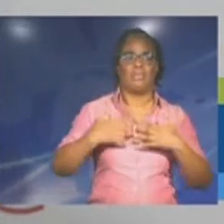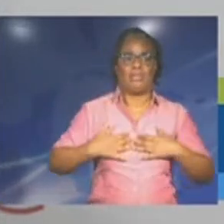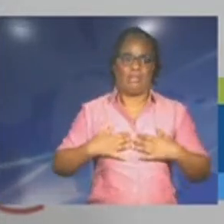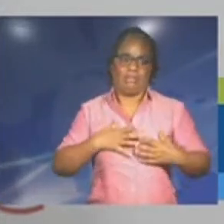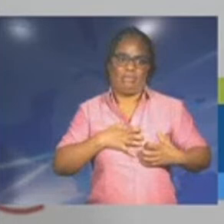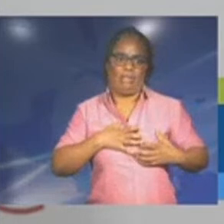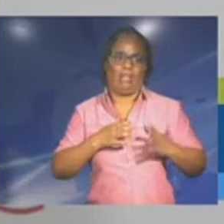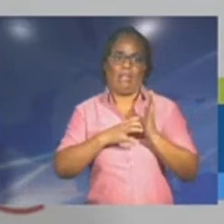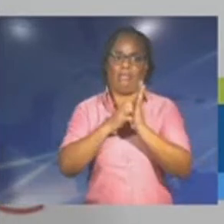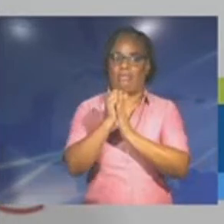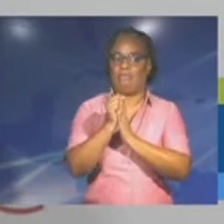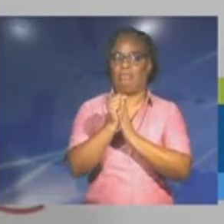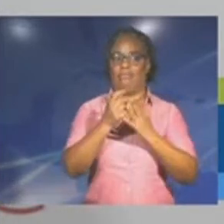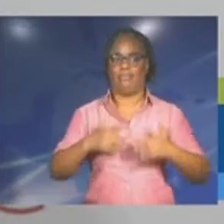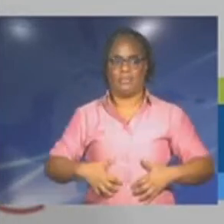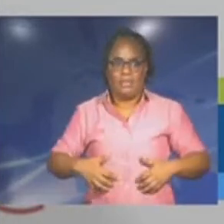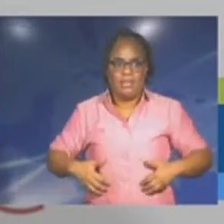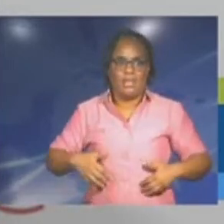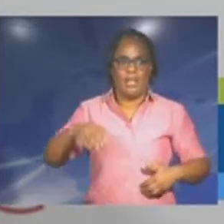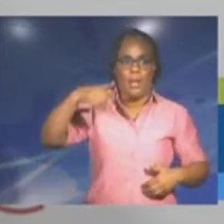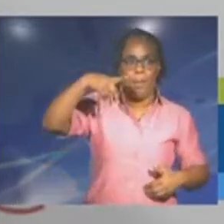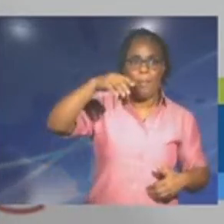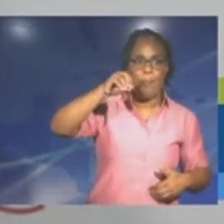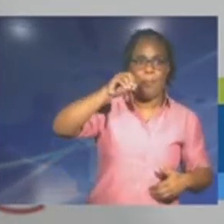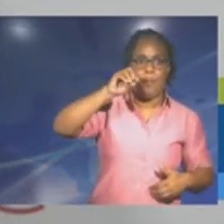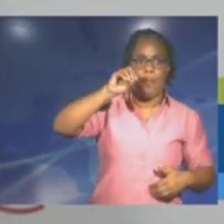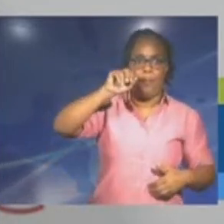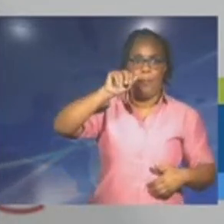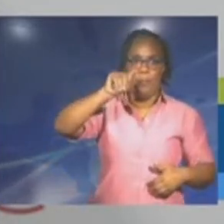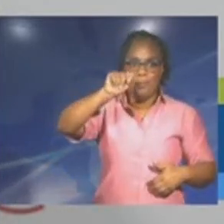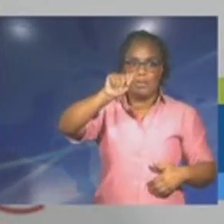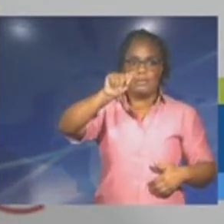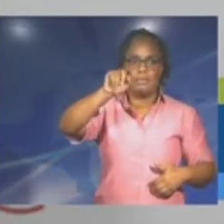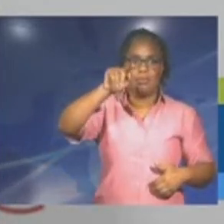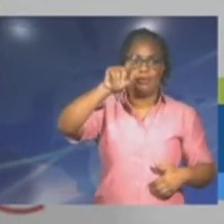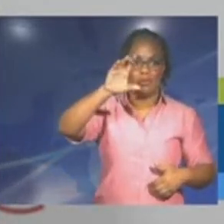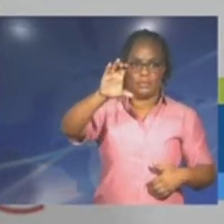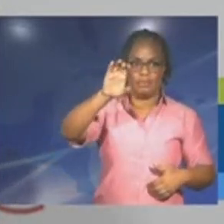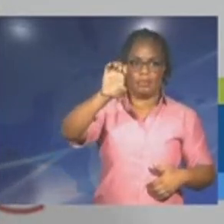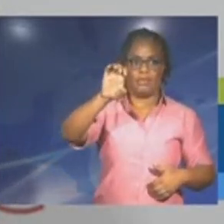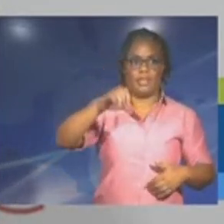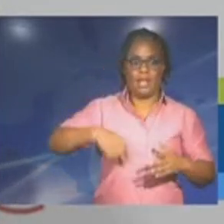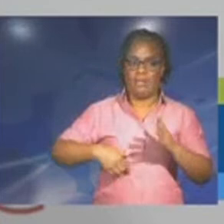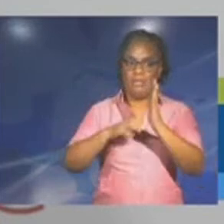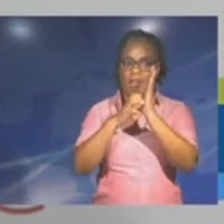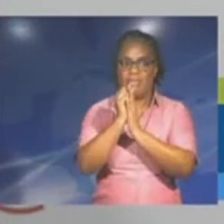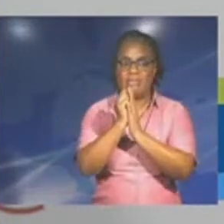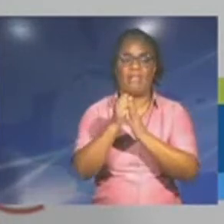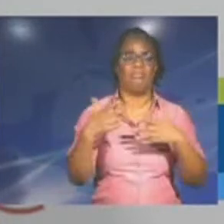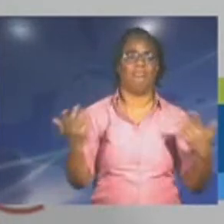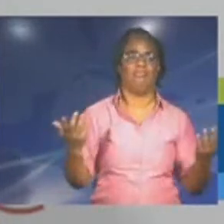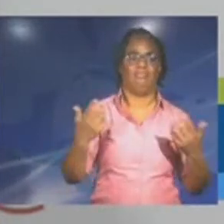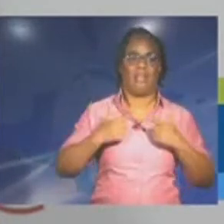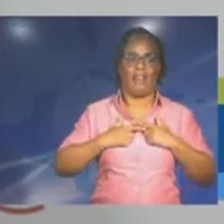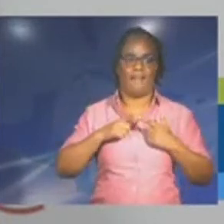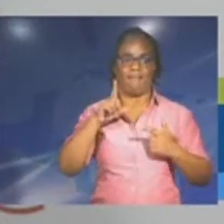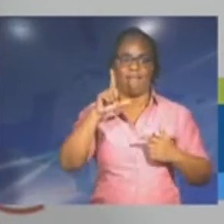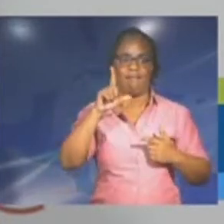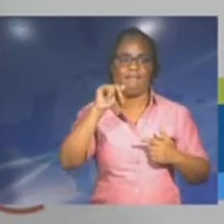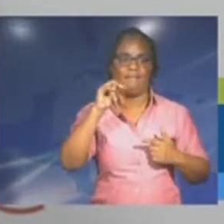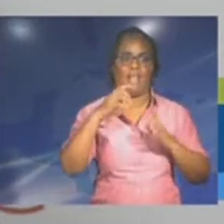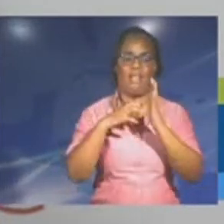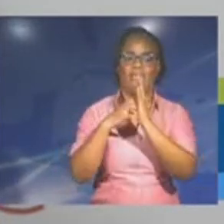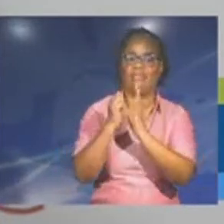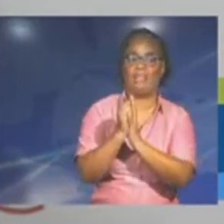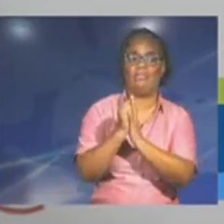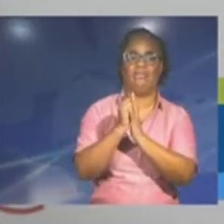cancer, cervical cancer, and lung cancer. So these are just some of the initiatives we are working